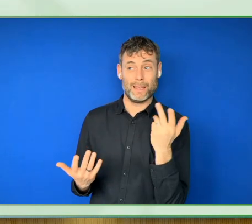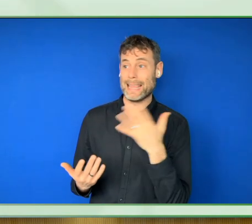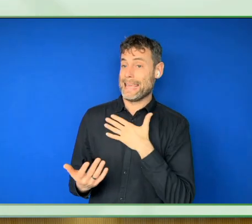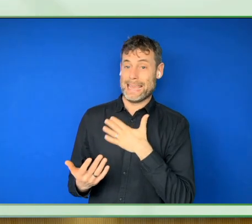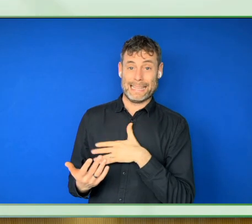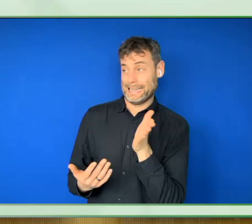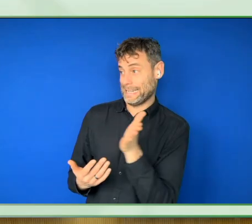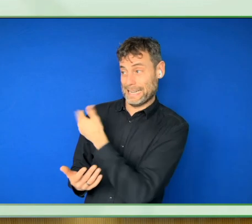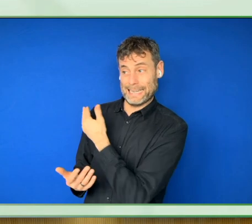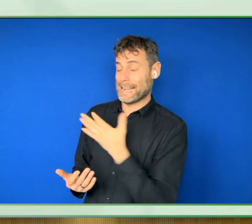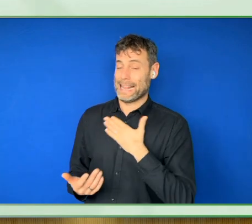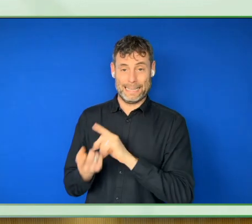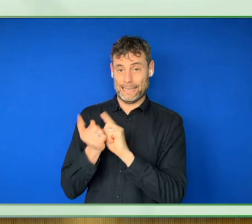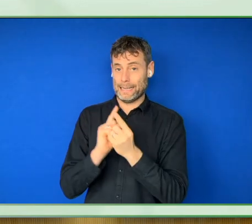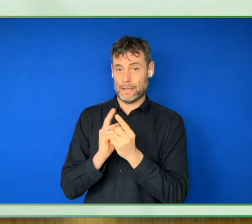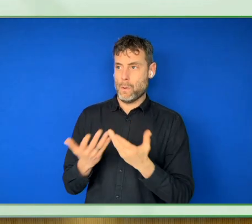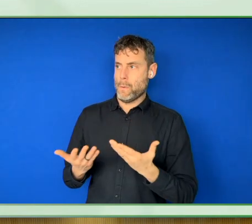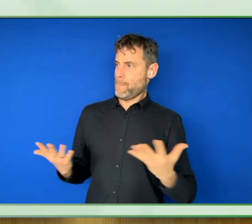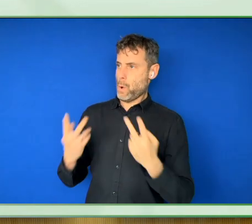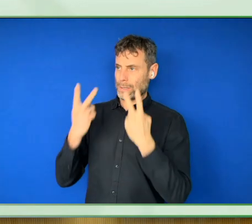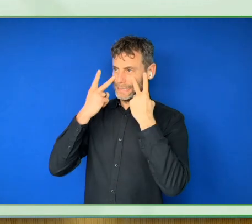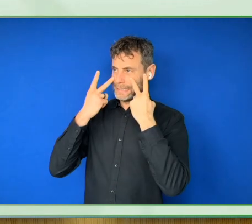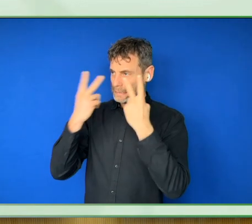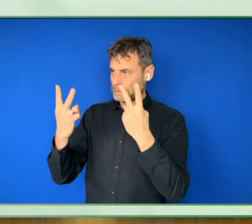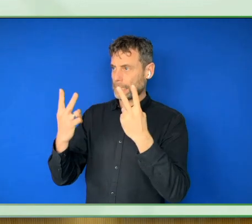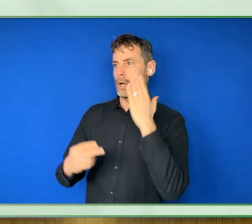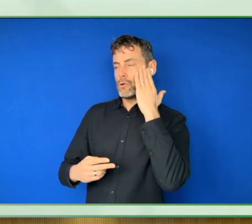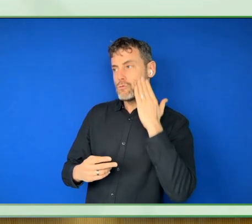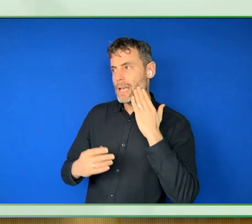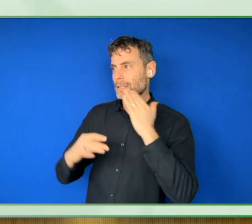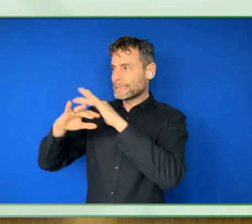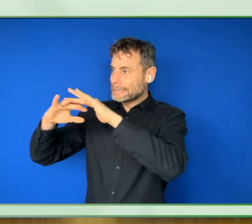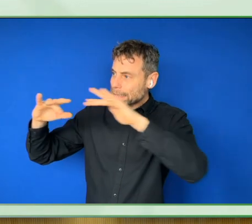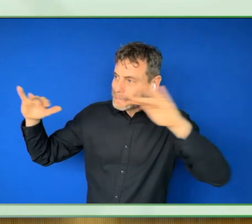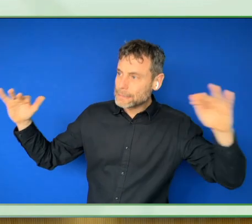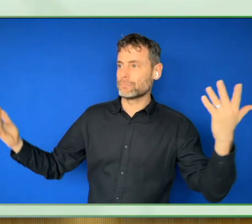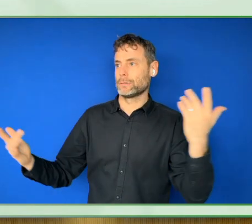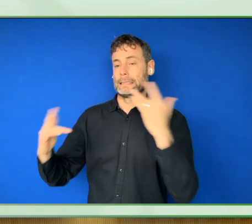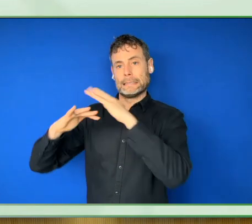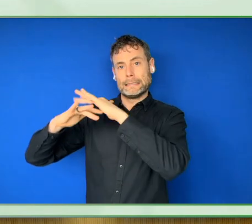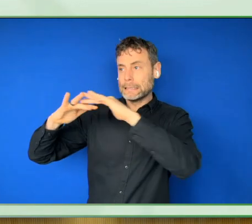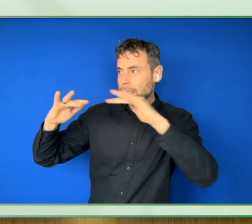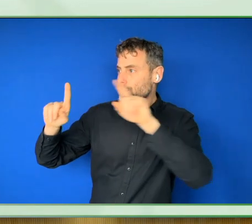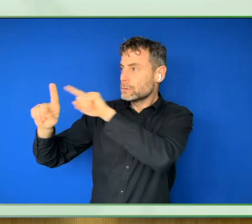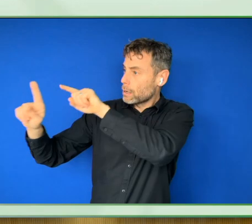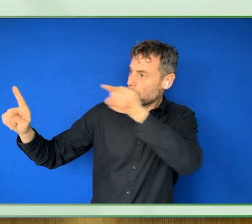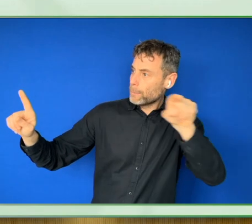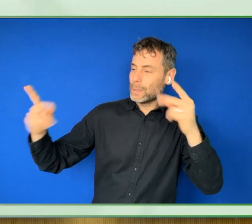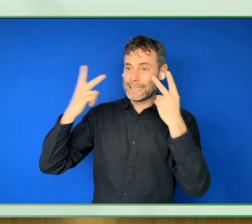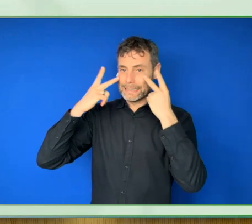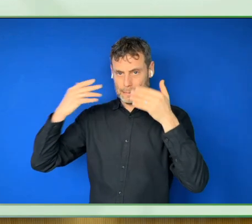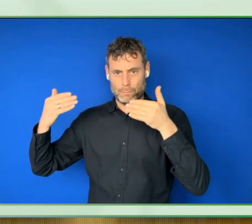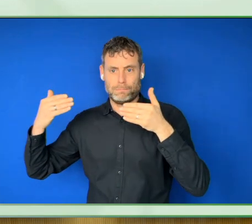in positions of power across our disability community to start to bring the diversity into our